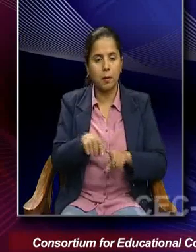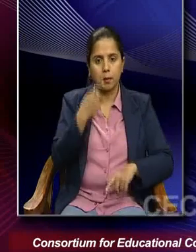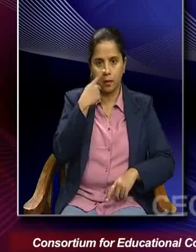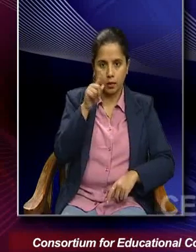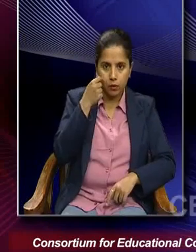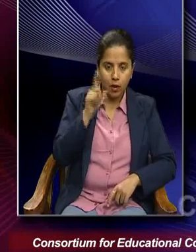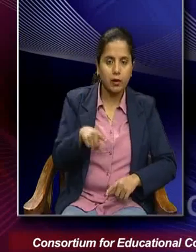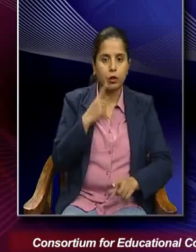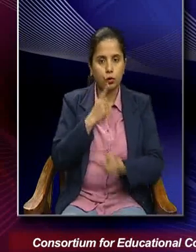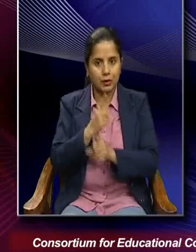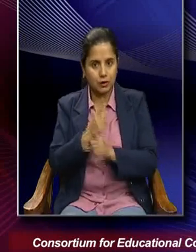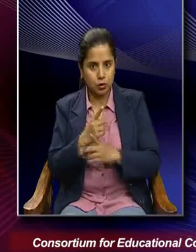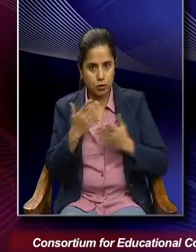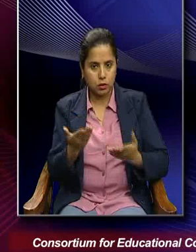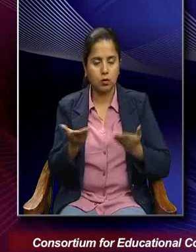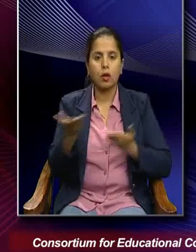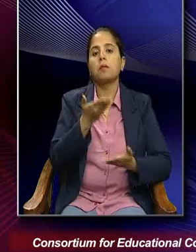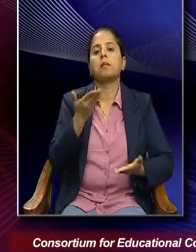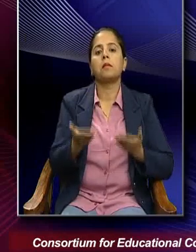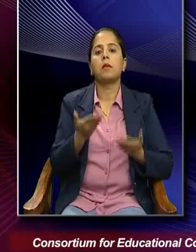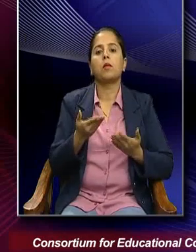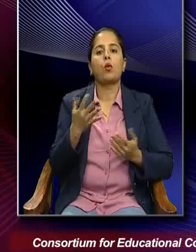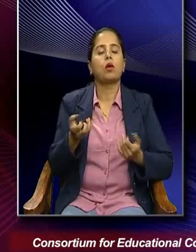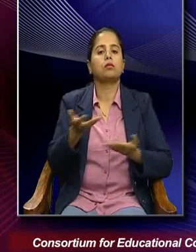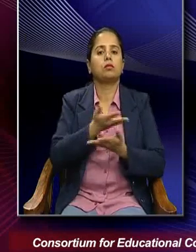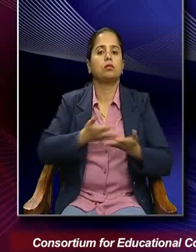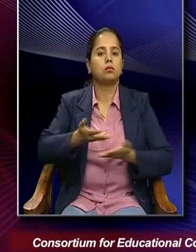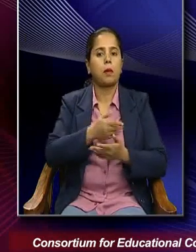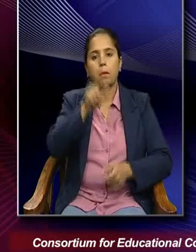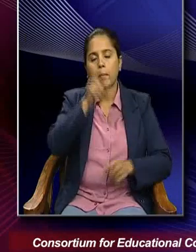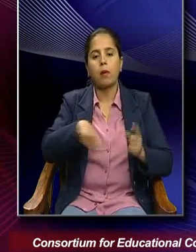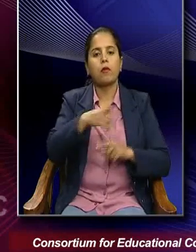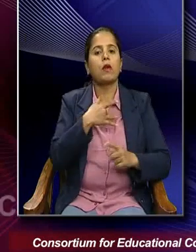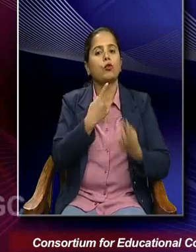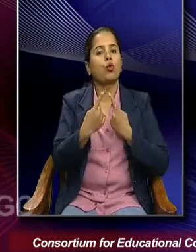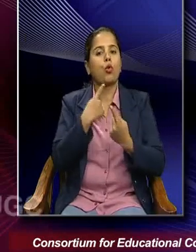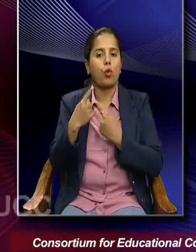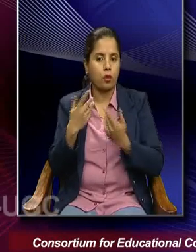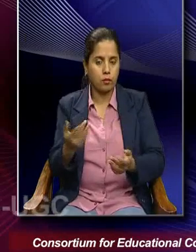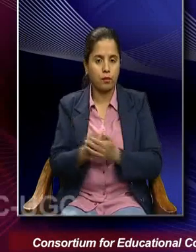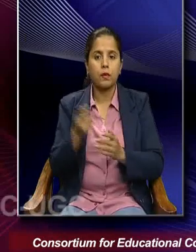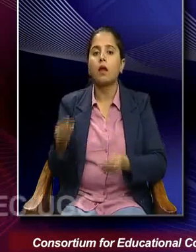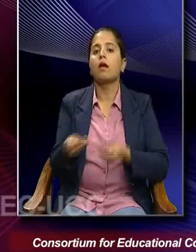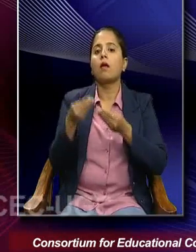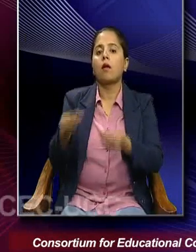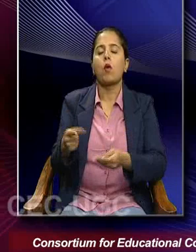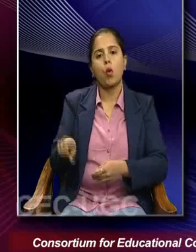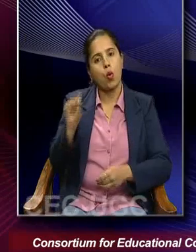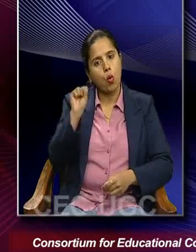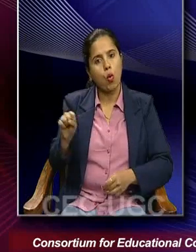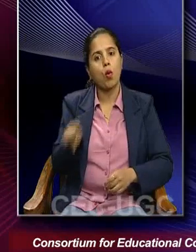parents, teachers would kind of interact with the individual and give him or her